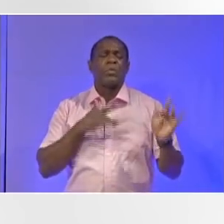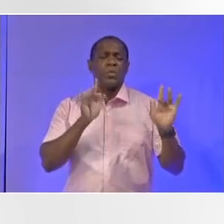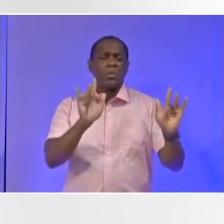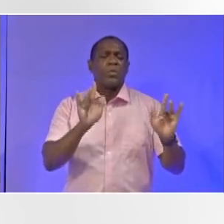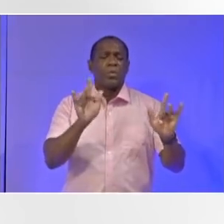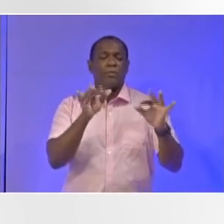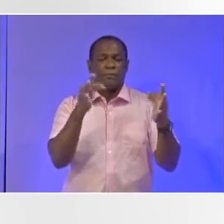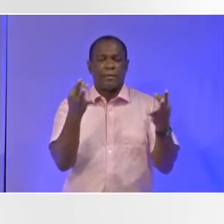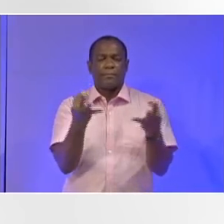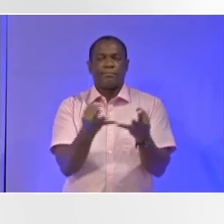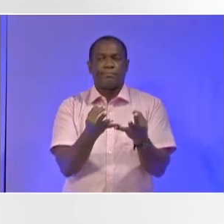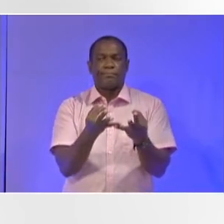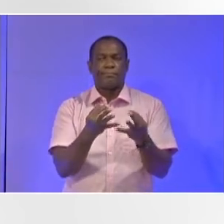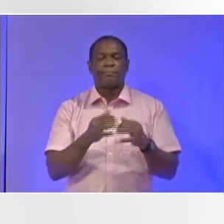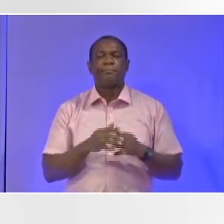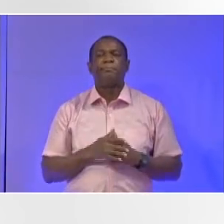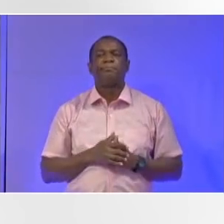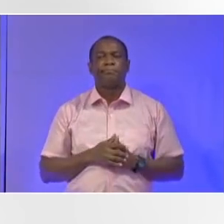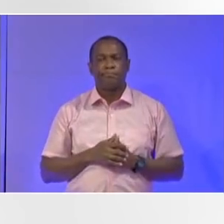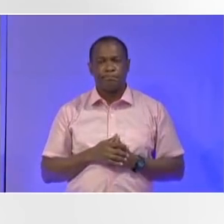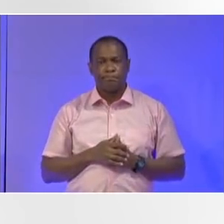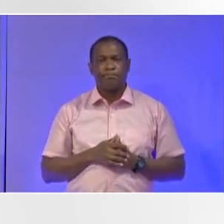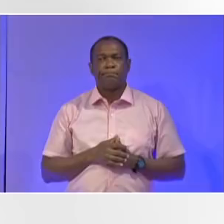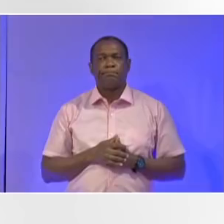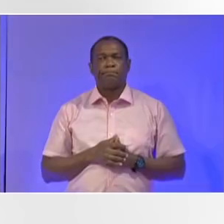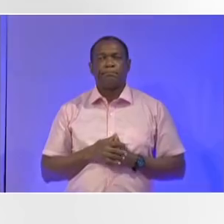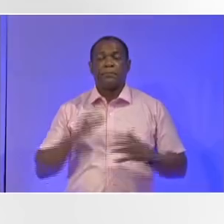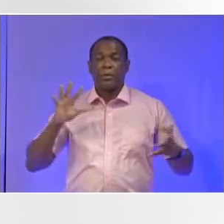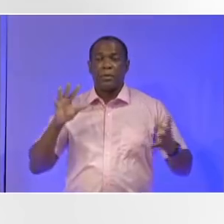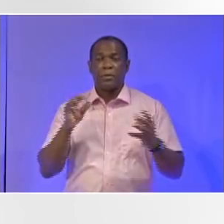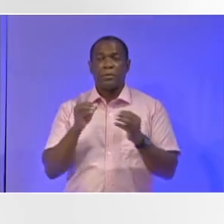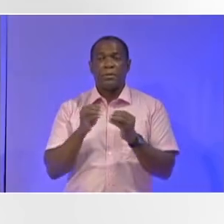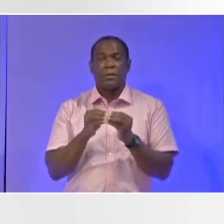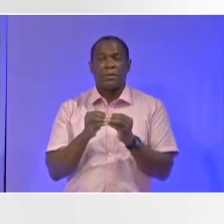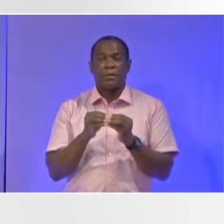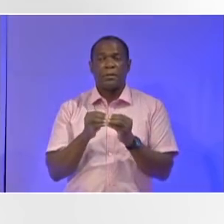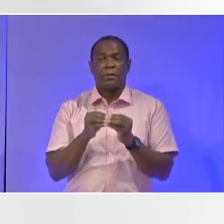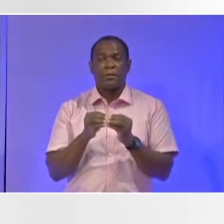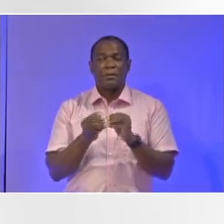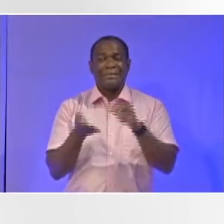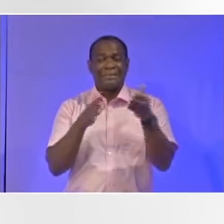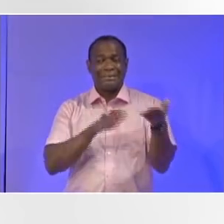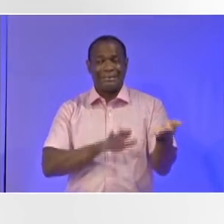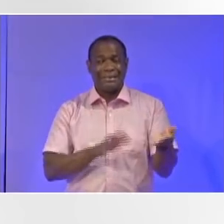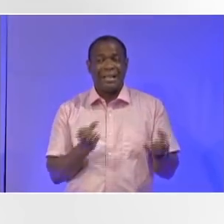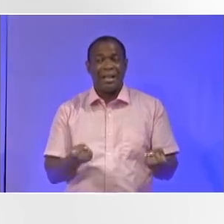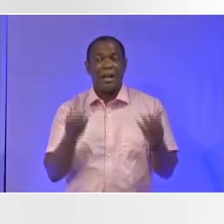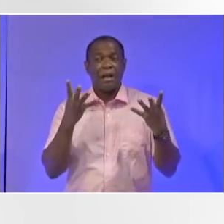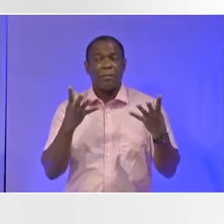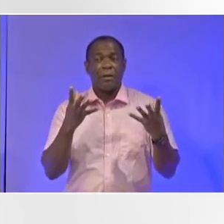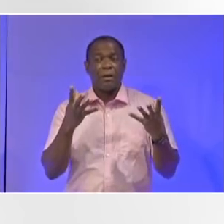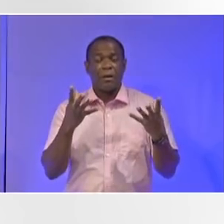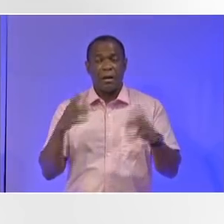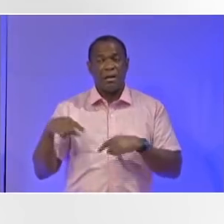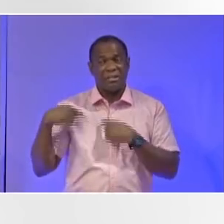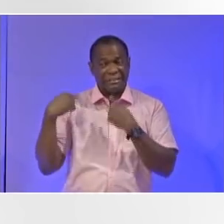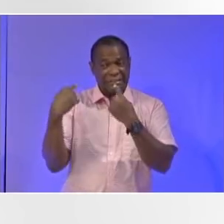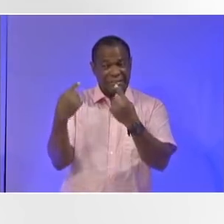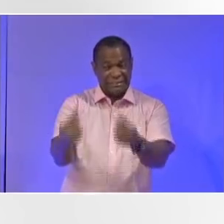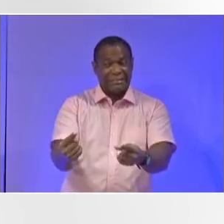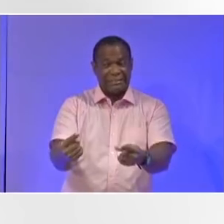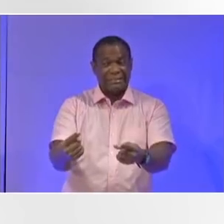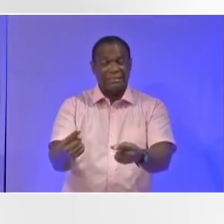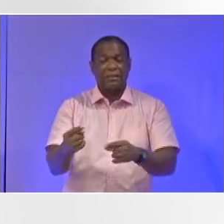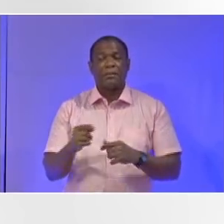ones. This brings the total number of patients who have died since the start of the pandemic